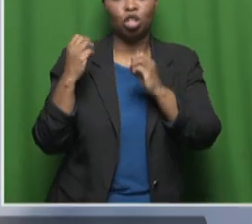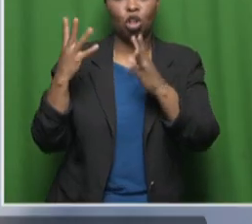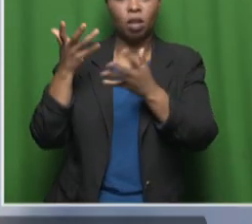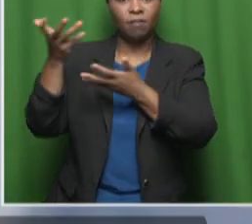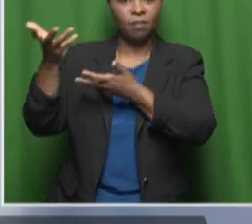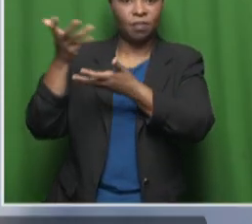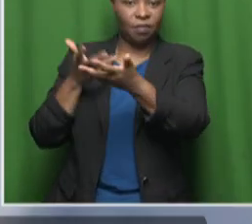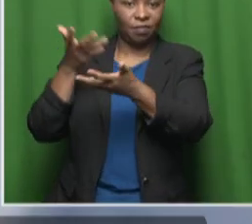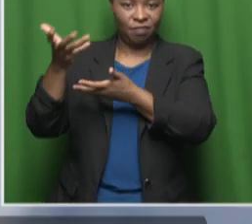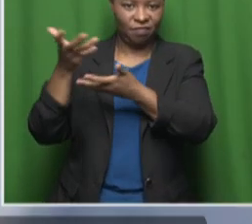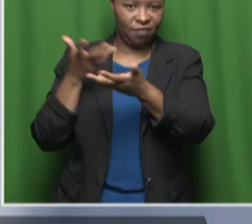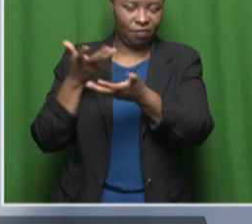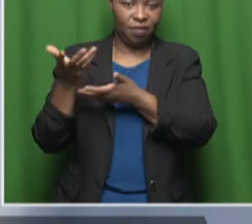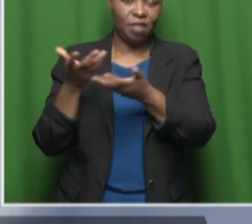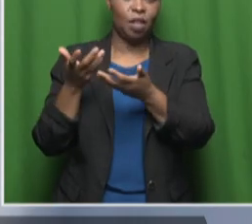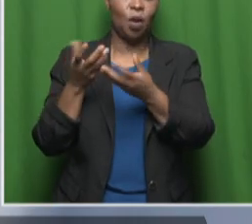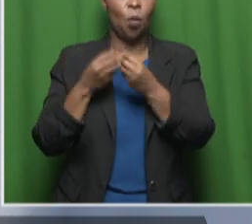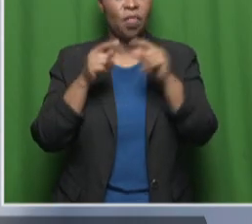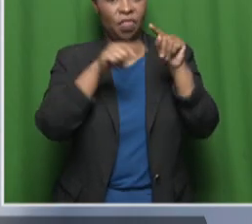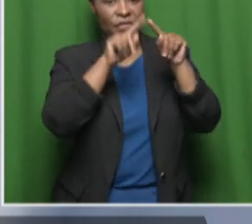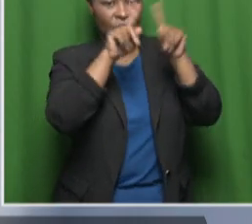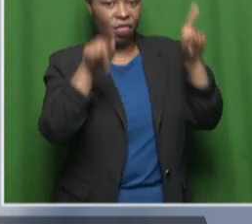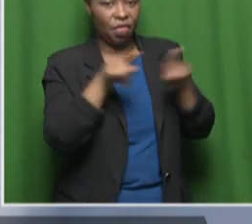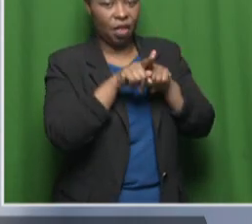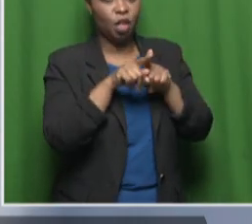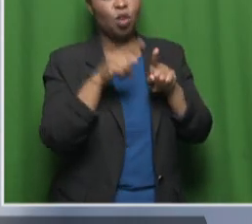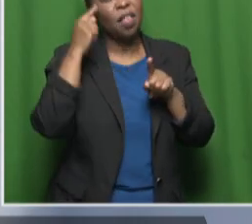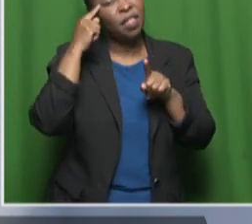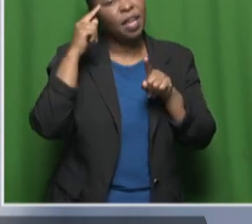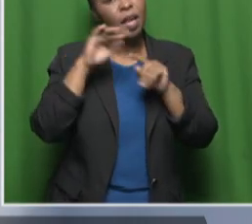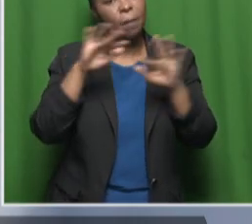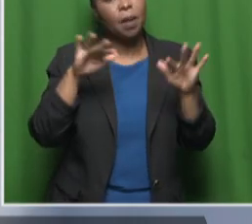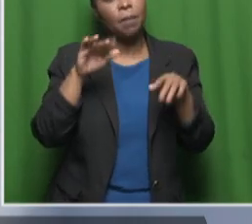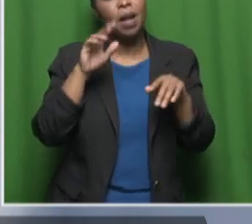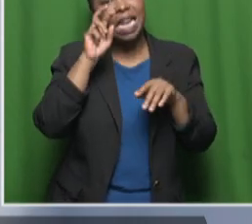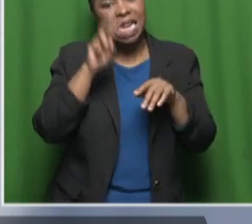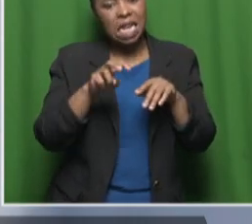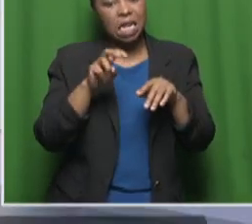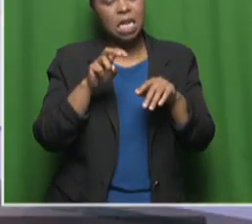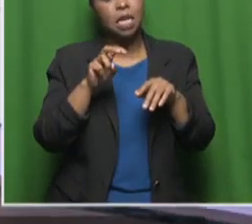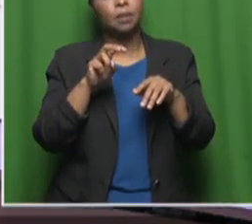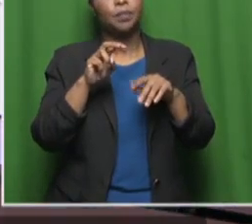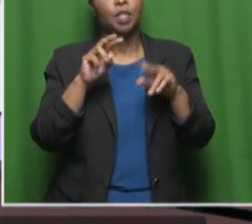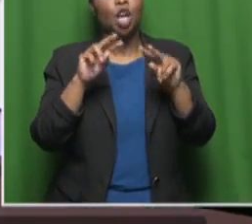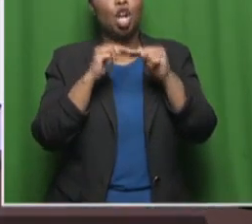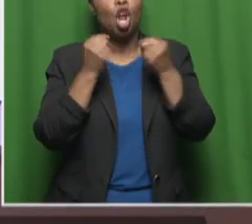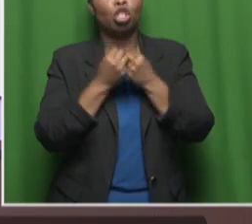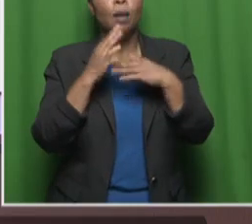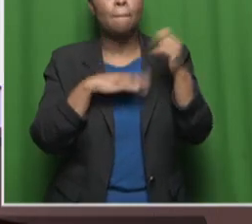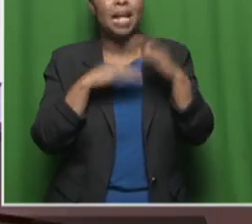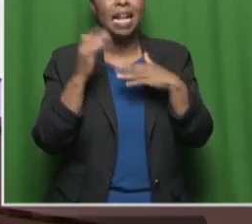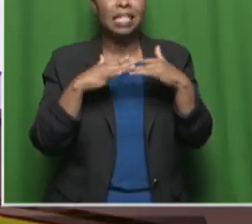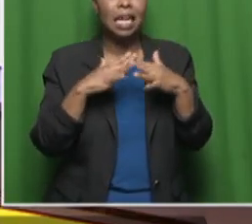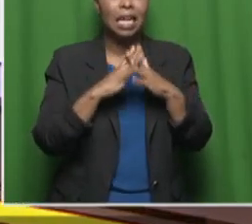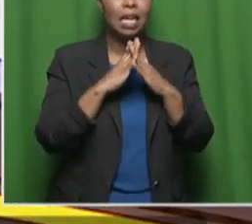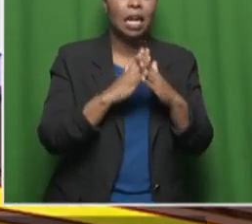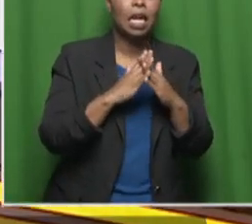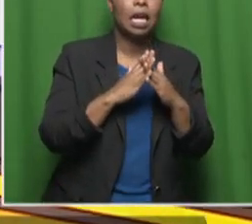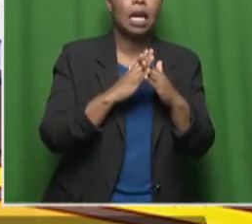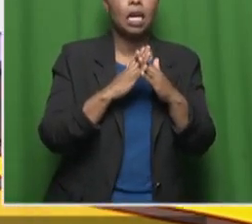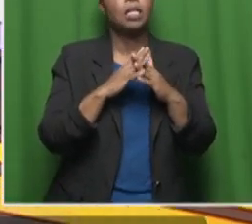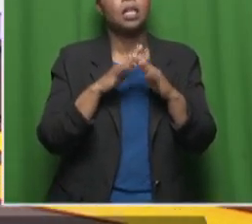that, I think humans need to interact with nation building has to do with humans interacting one-to-one,